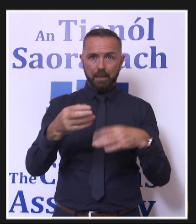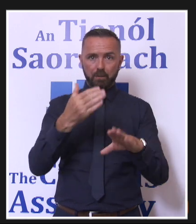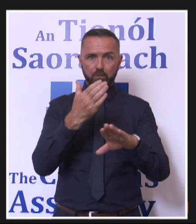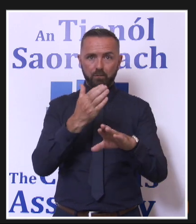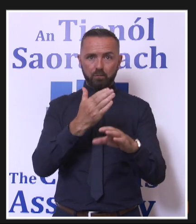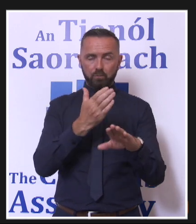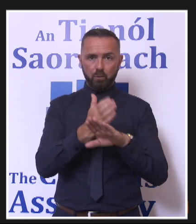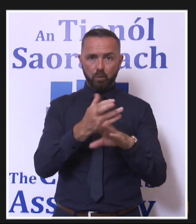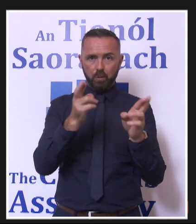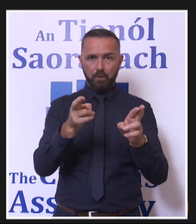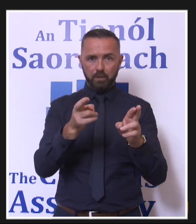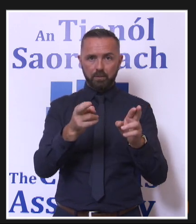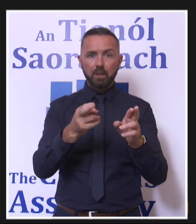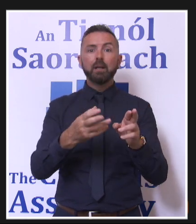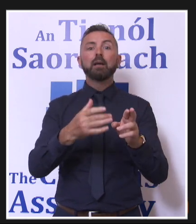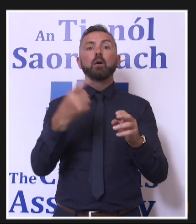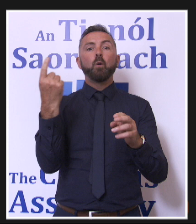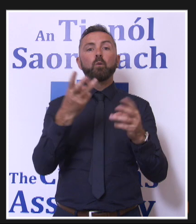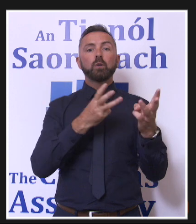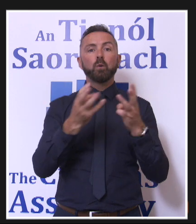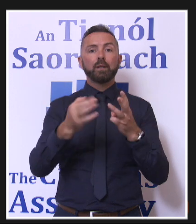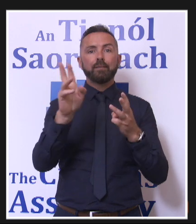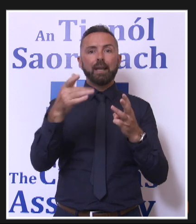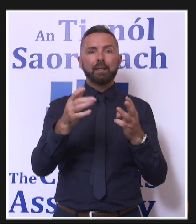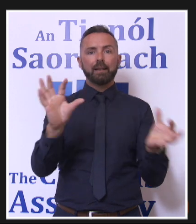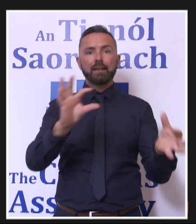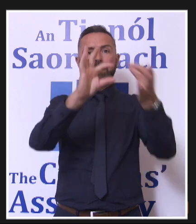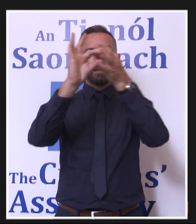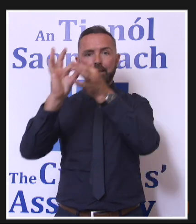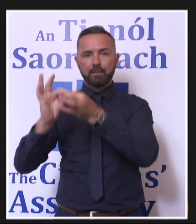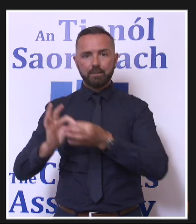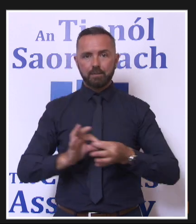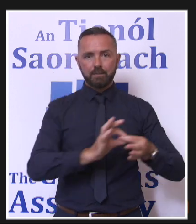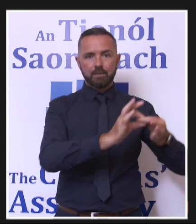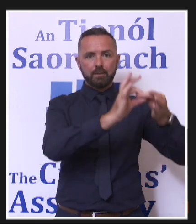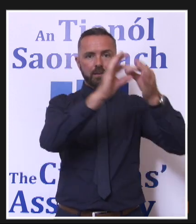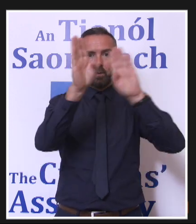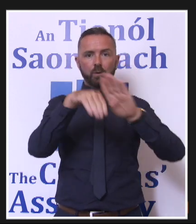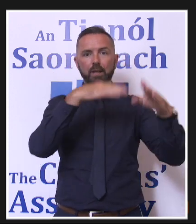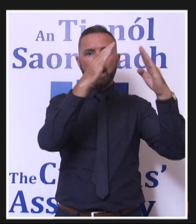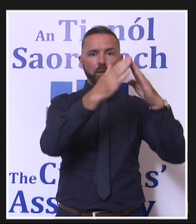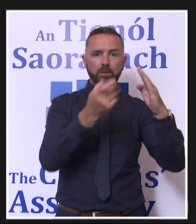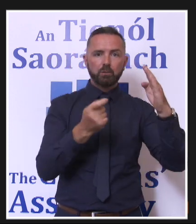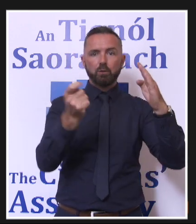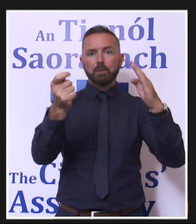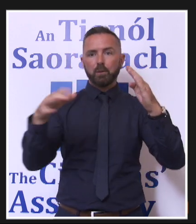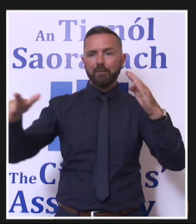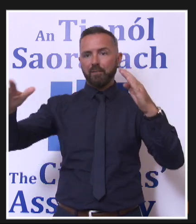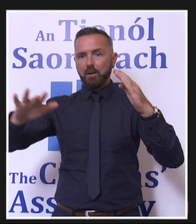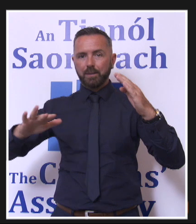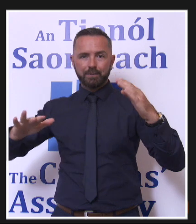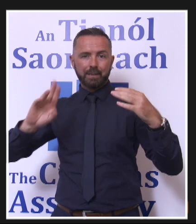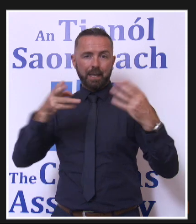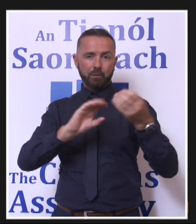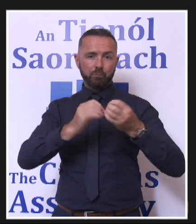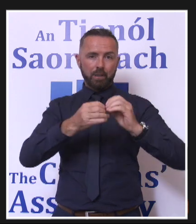when the mayor can join the dots between housing, transport, environment, and you can create places that work.